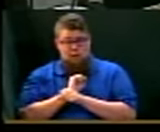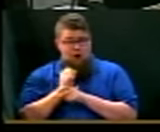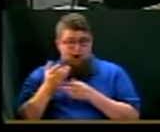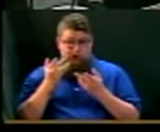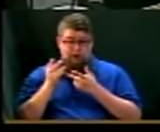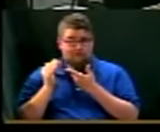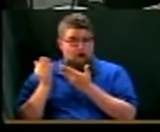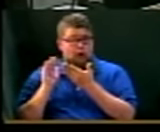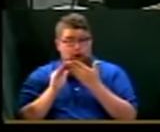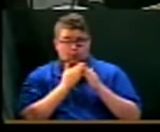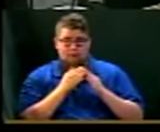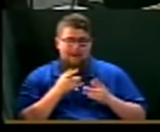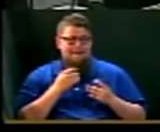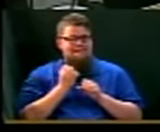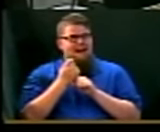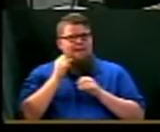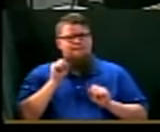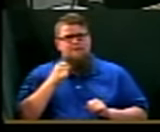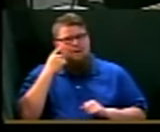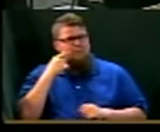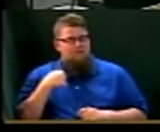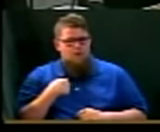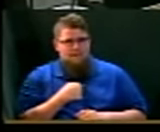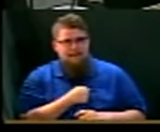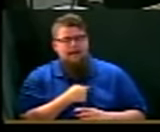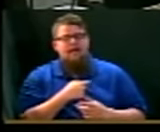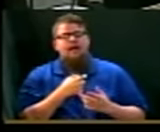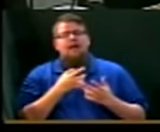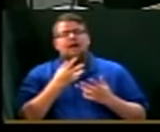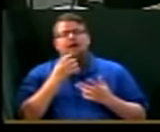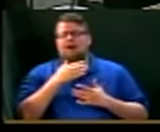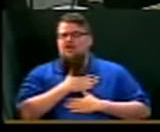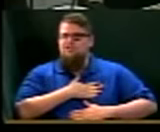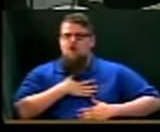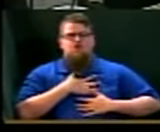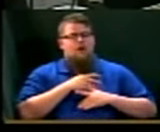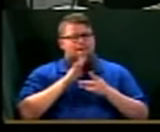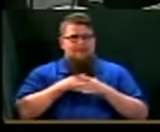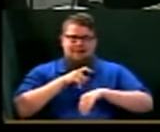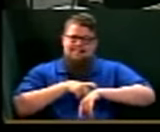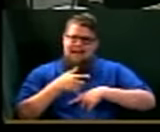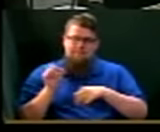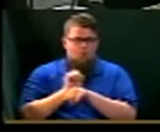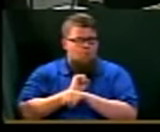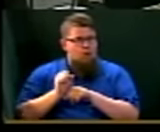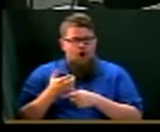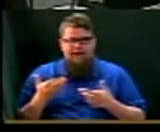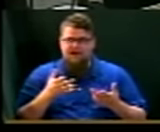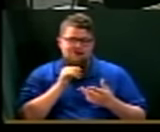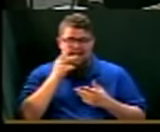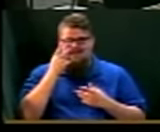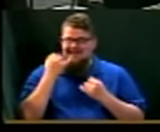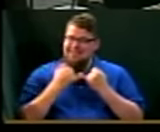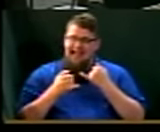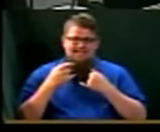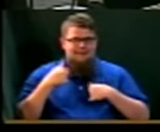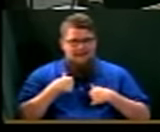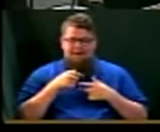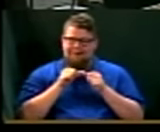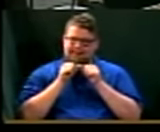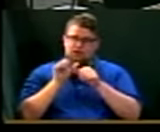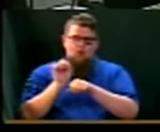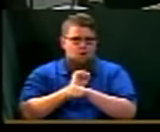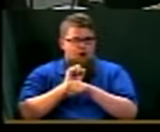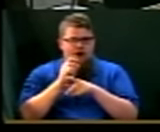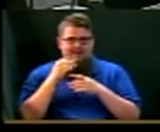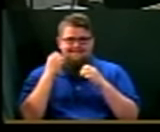the community possible for me. So, and I've enjoyed the time I've put in, and you haven't seen the last of me. I'm going to keep working and fighting